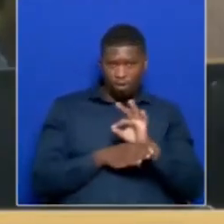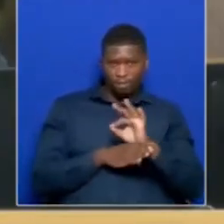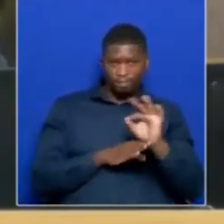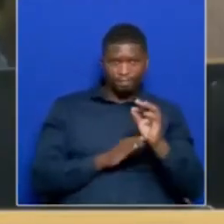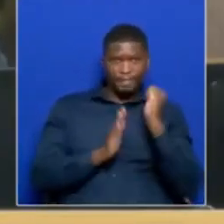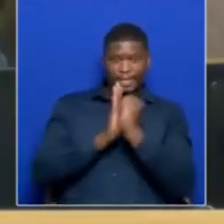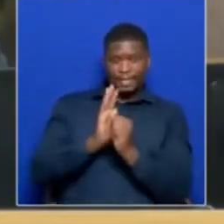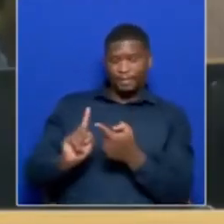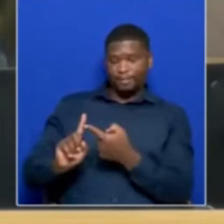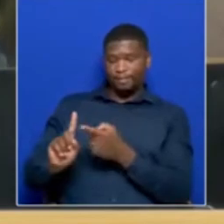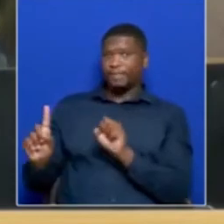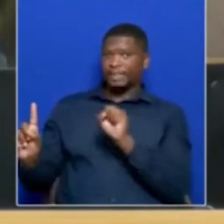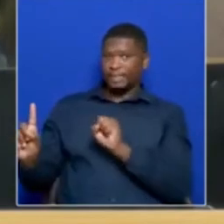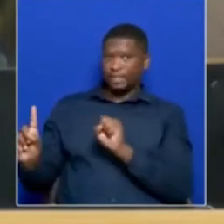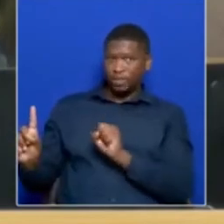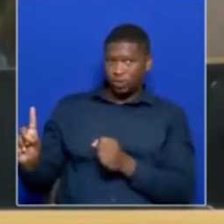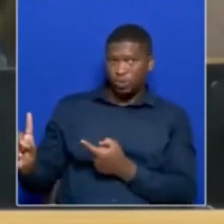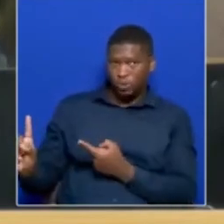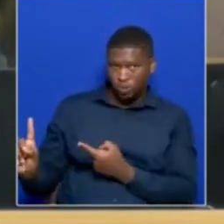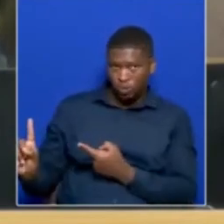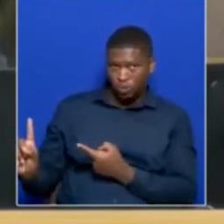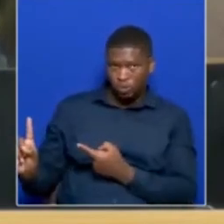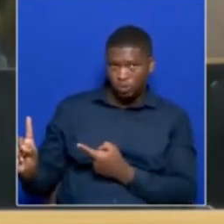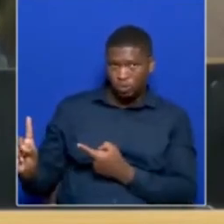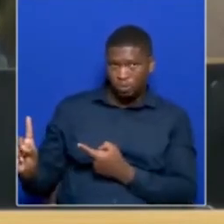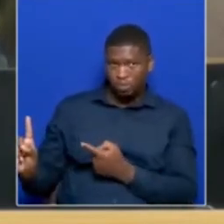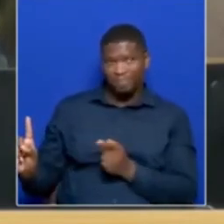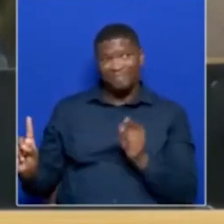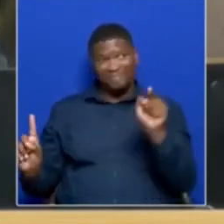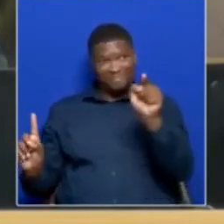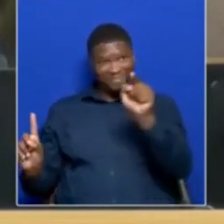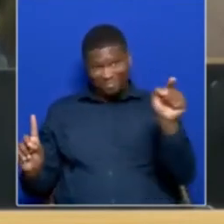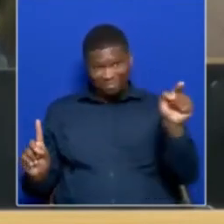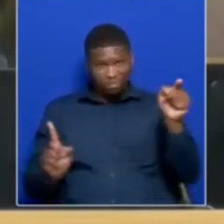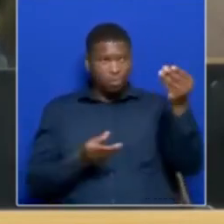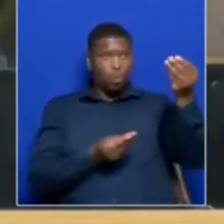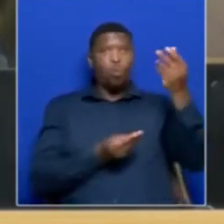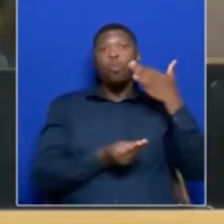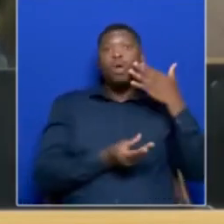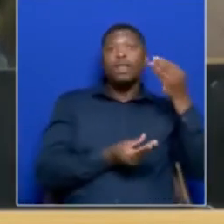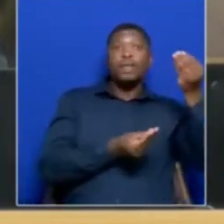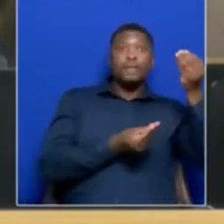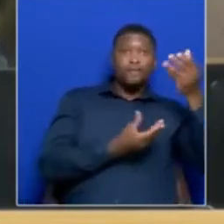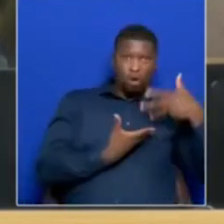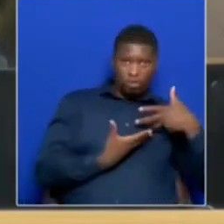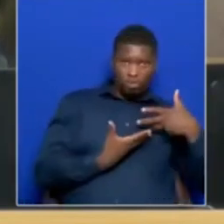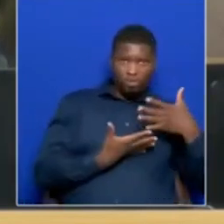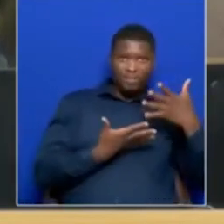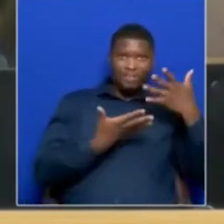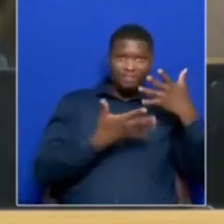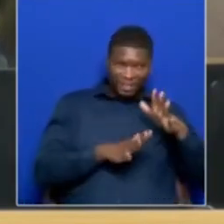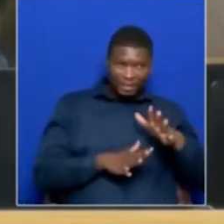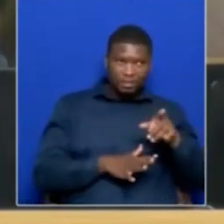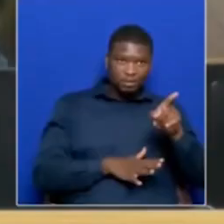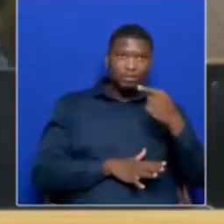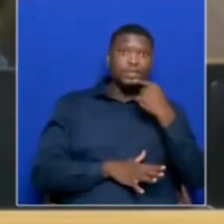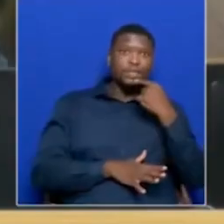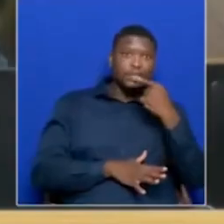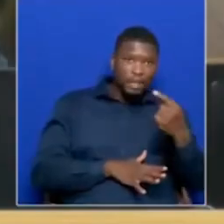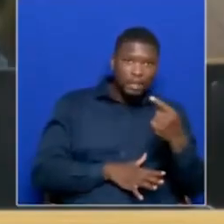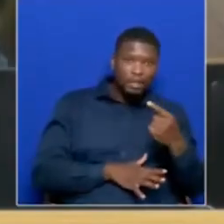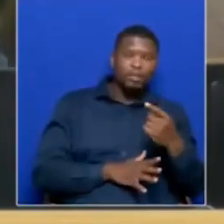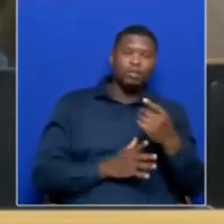killed, did they mention that those that were going to assist them in the